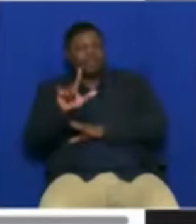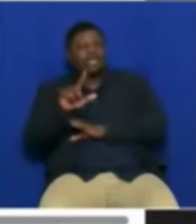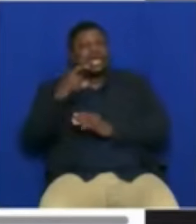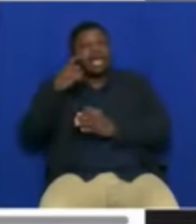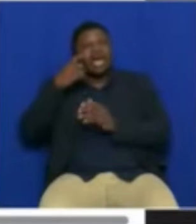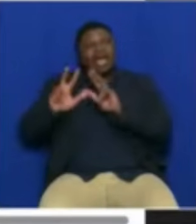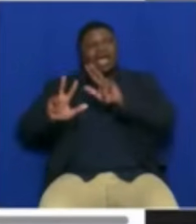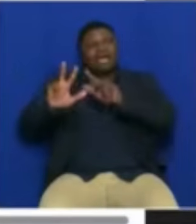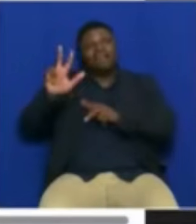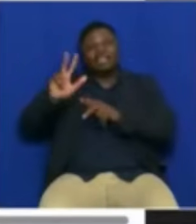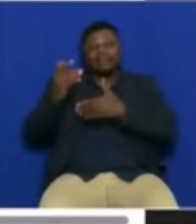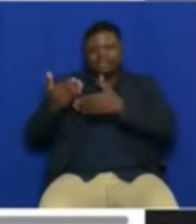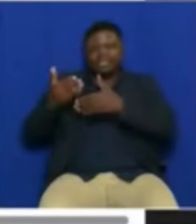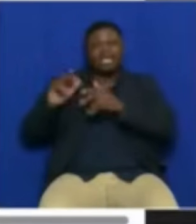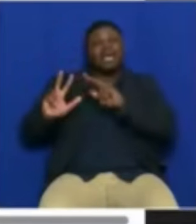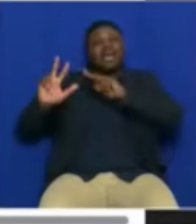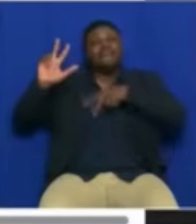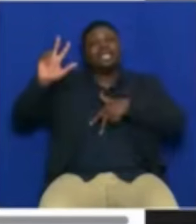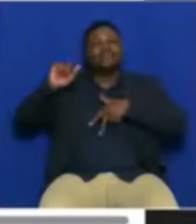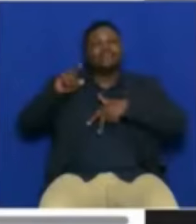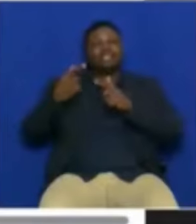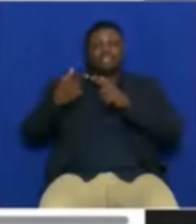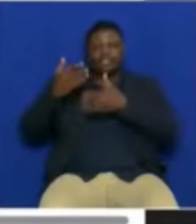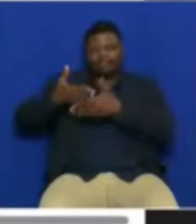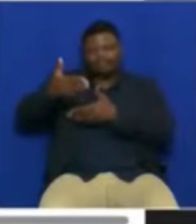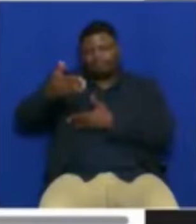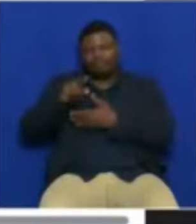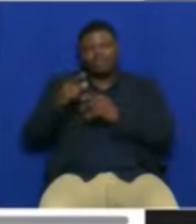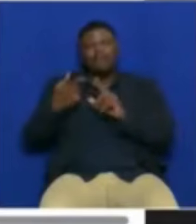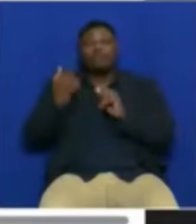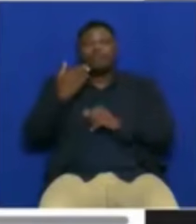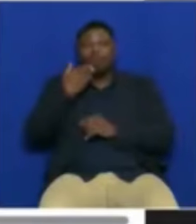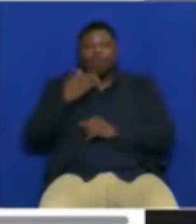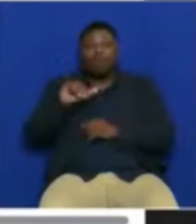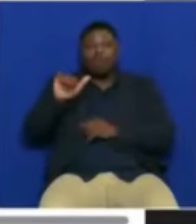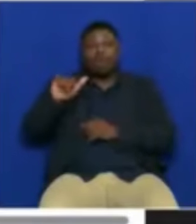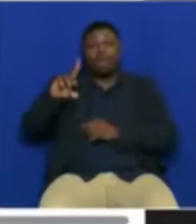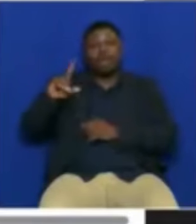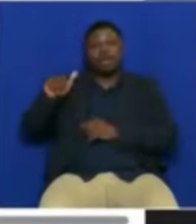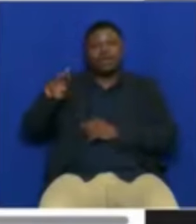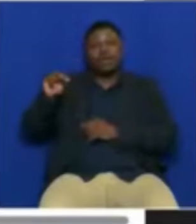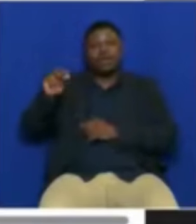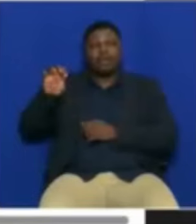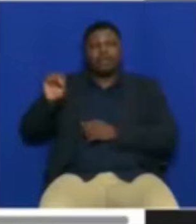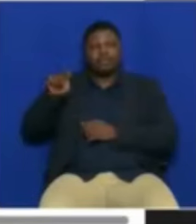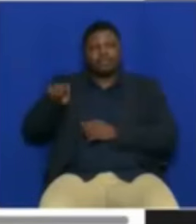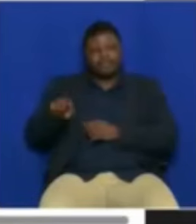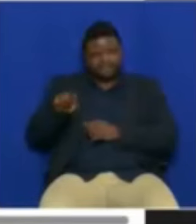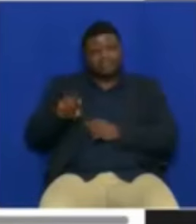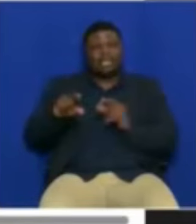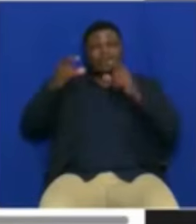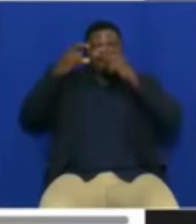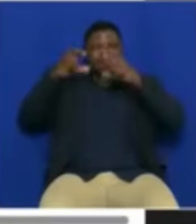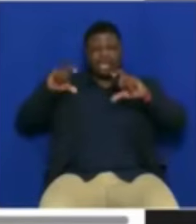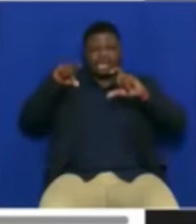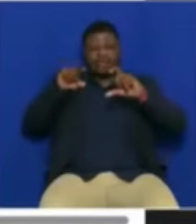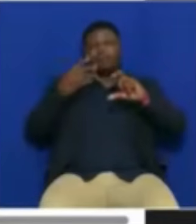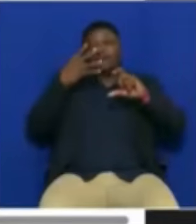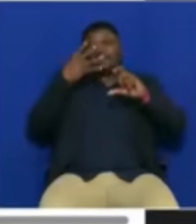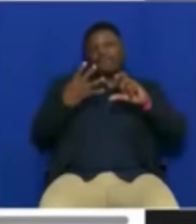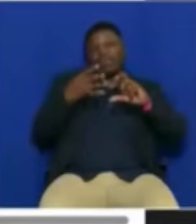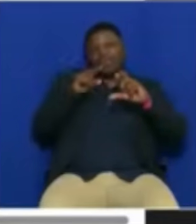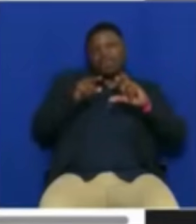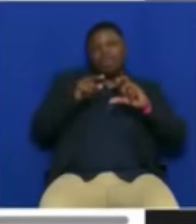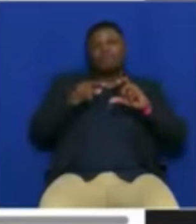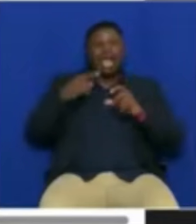my word. At paragraph 4, he states, I suspect that General Kumalo and some other officers in crime